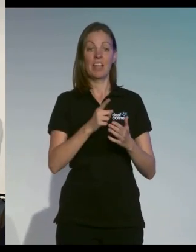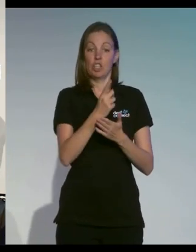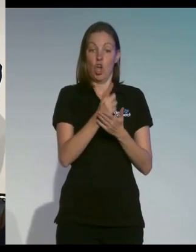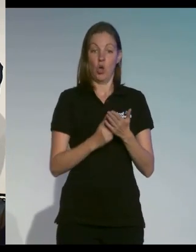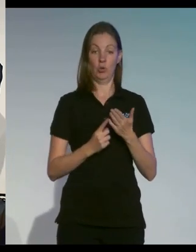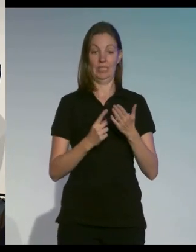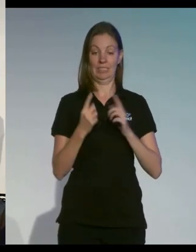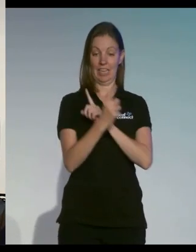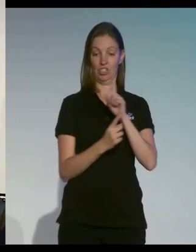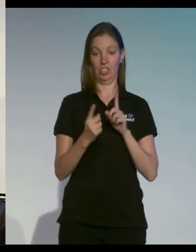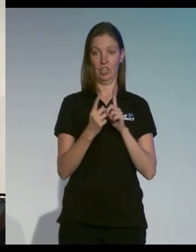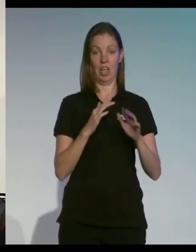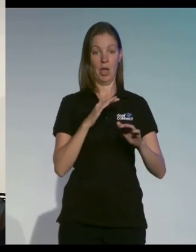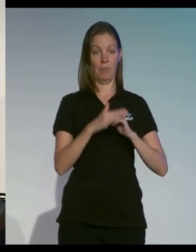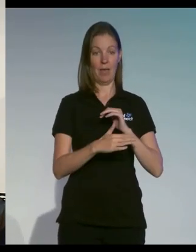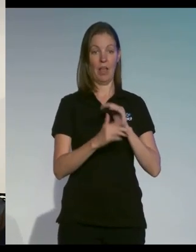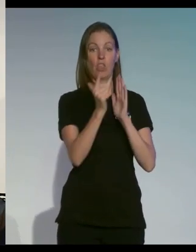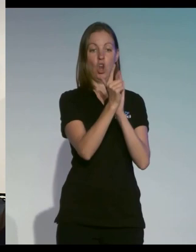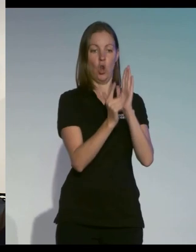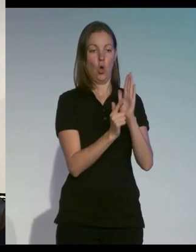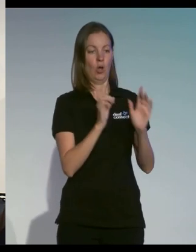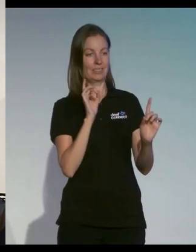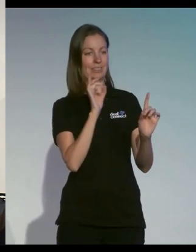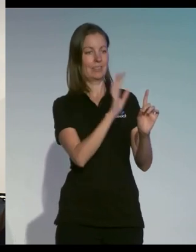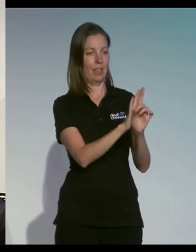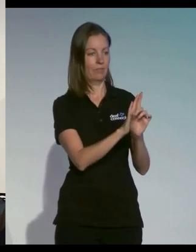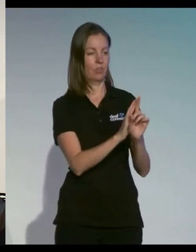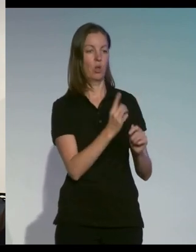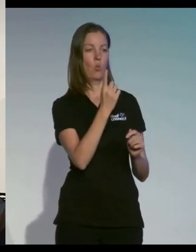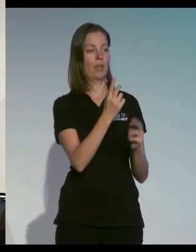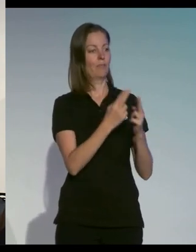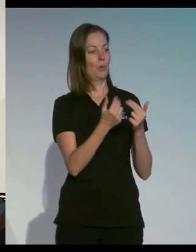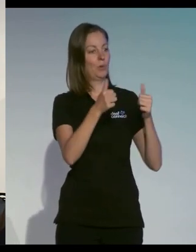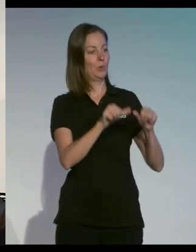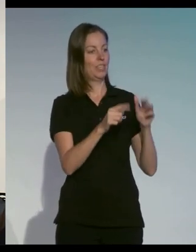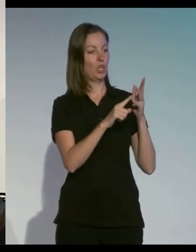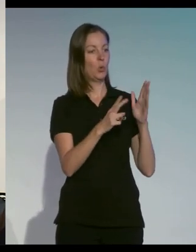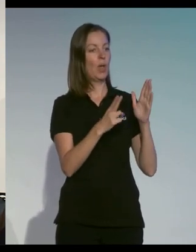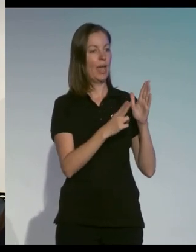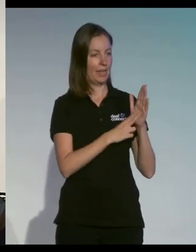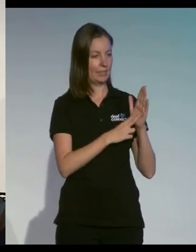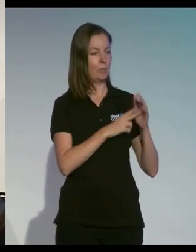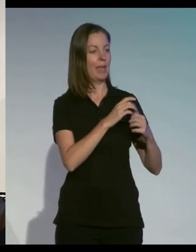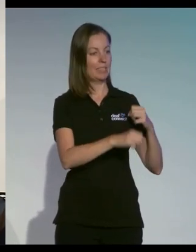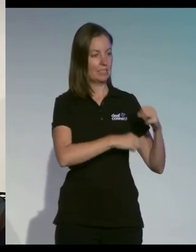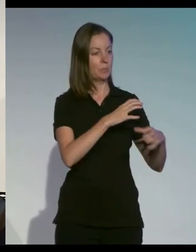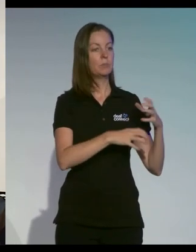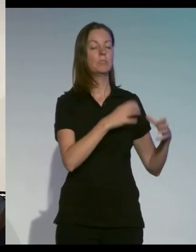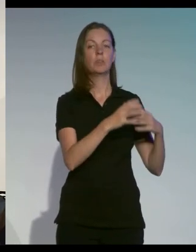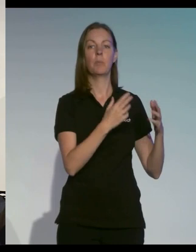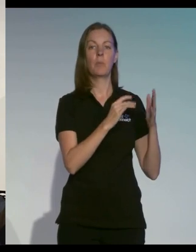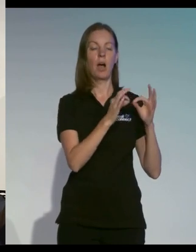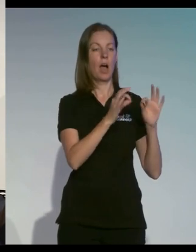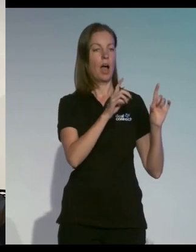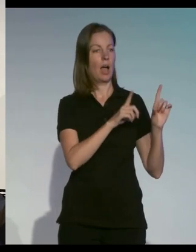itself. We've had two fantastic workshops, one on utilising UN mechanisms yesterday by ILGA World and Outright